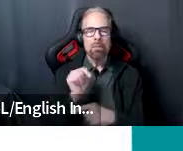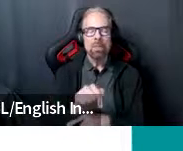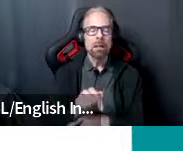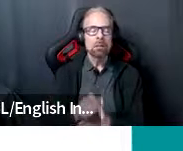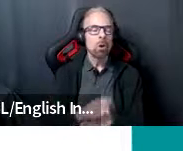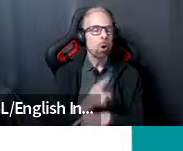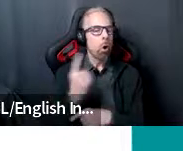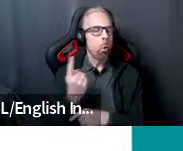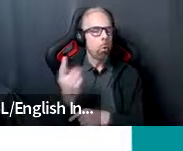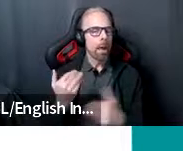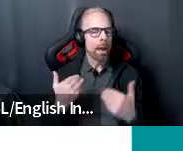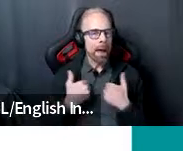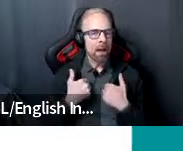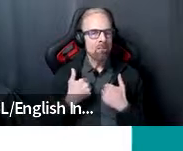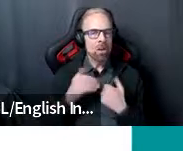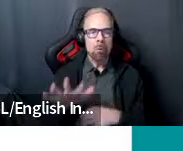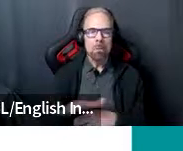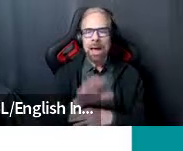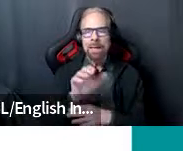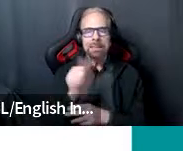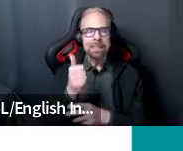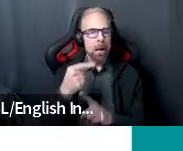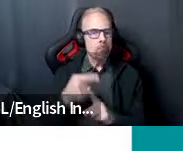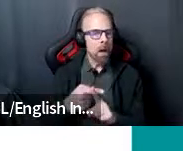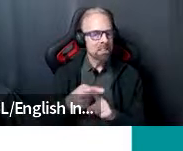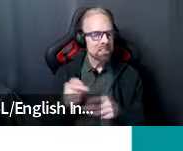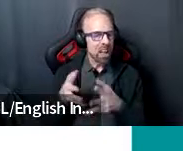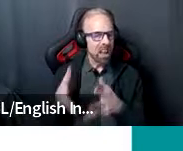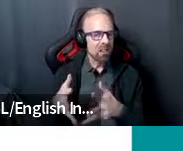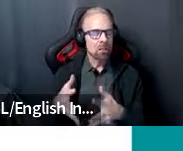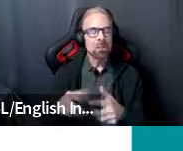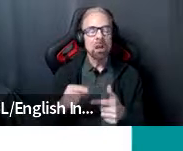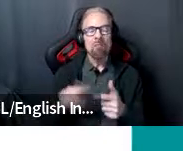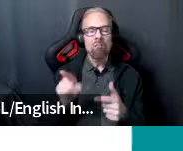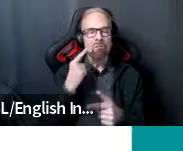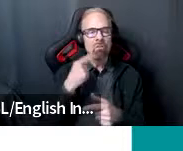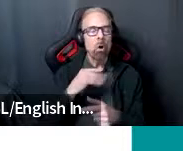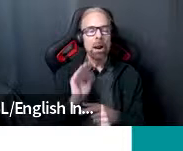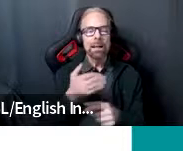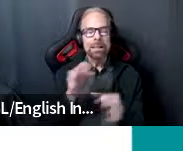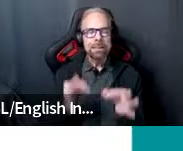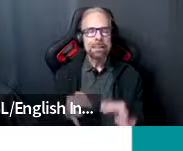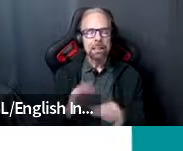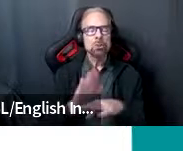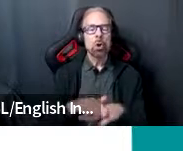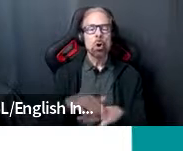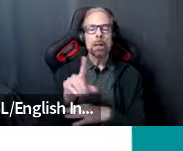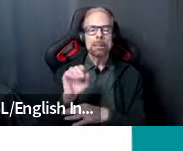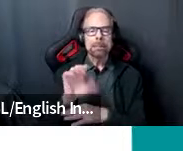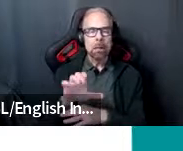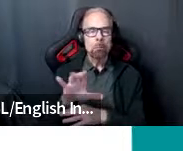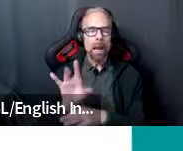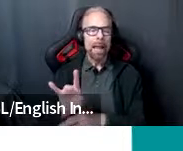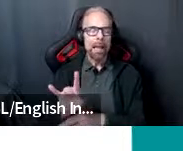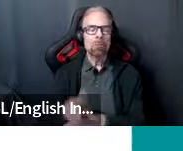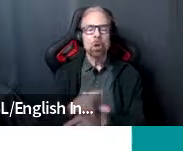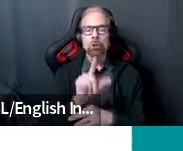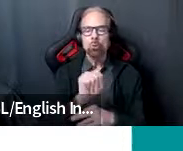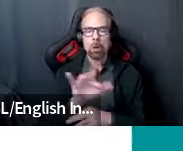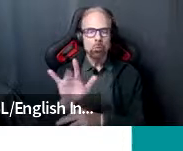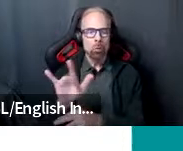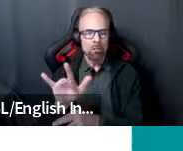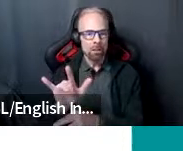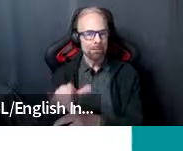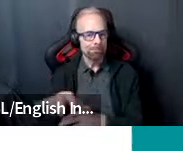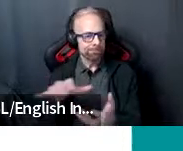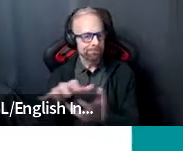have about 10 months to go for that record of decision on September 8th, 2025. So